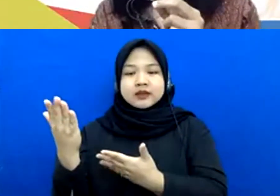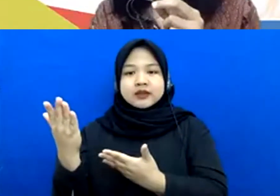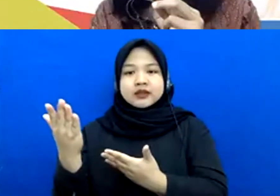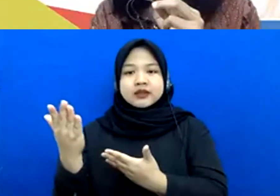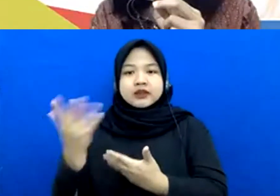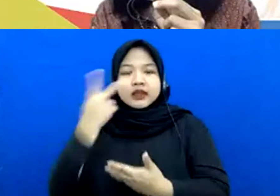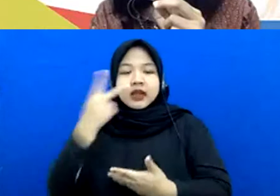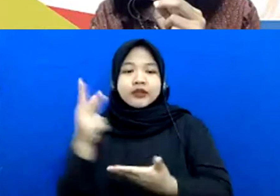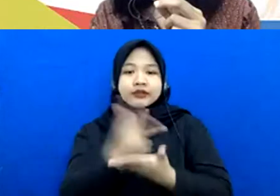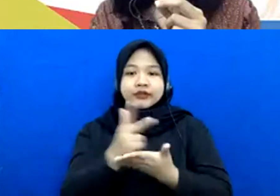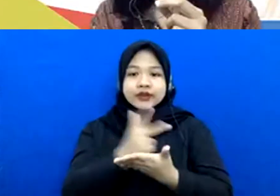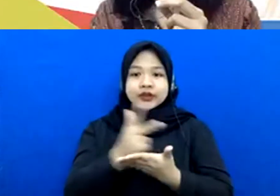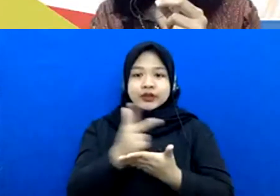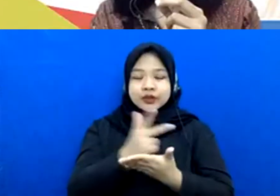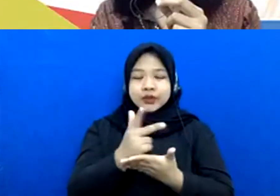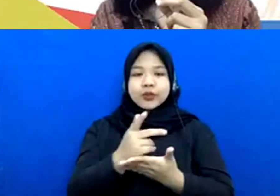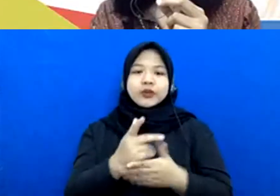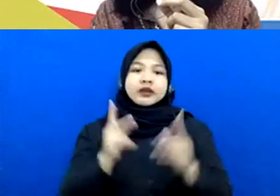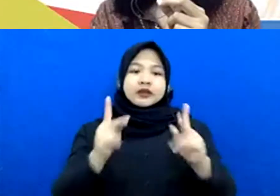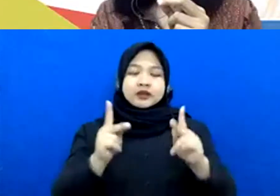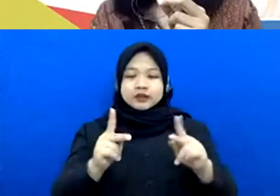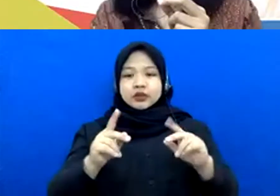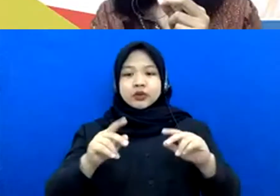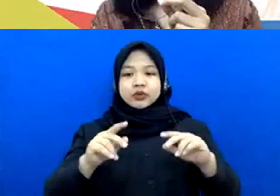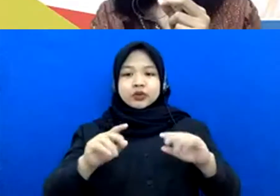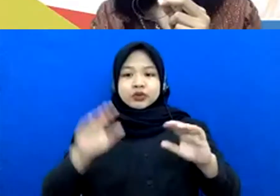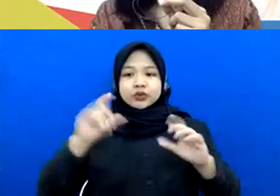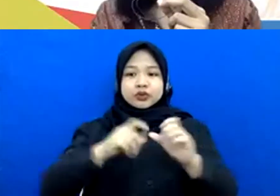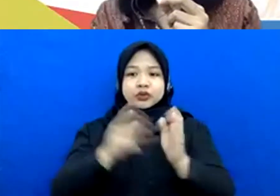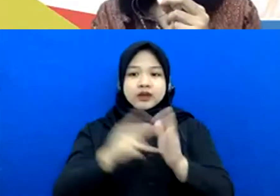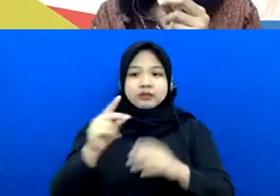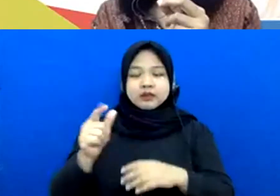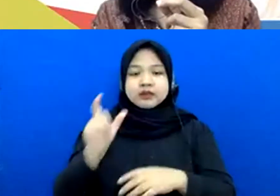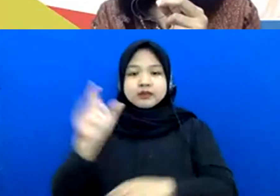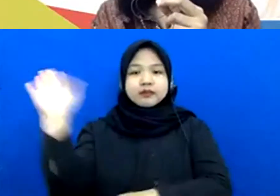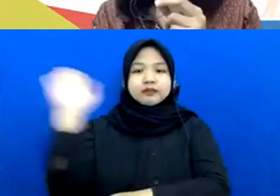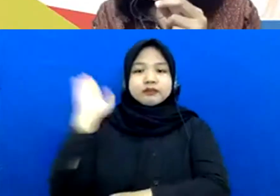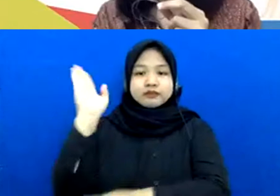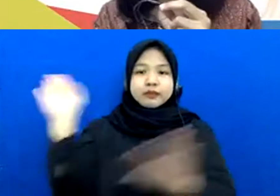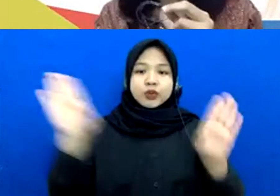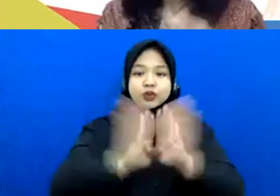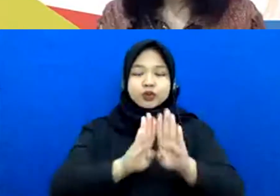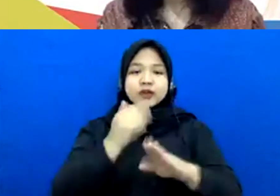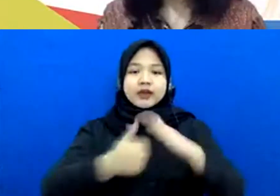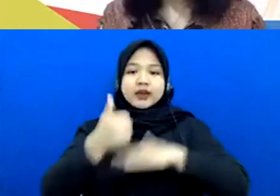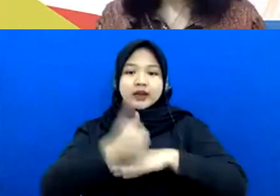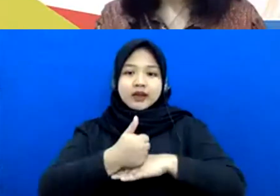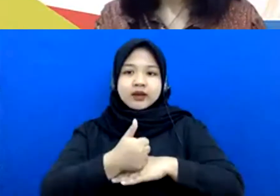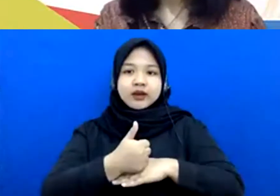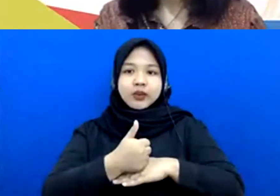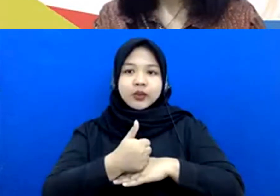watching the videos of the summer course, and then closing remarks from the Dean. Please, Zahra.